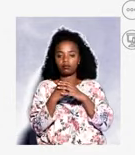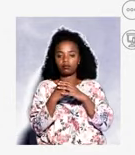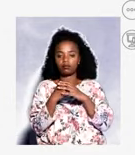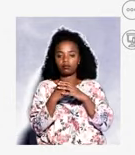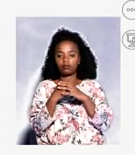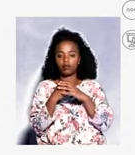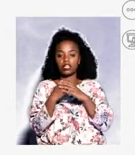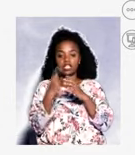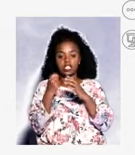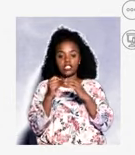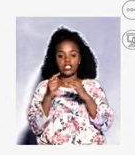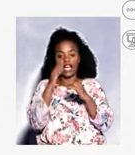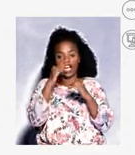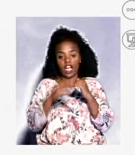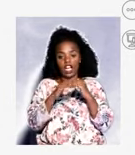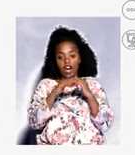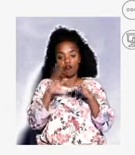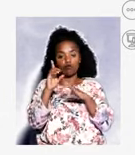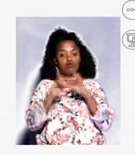The graph do not